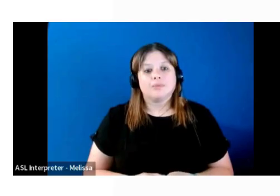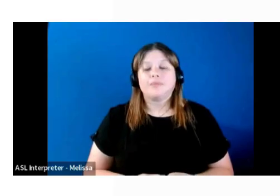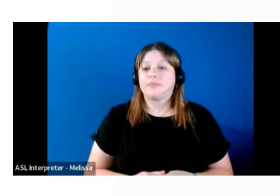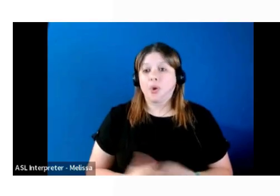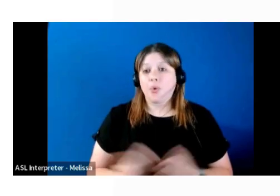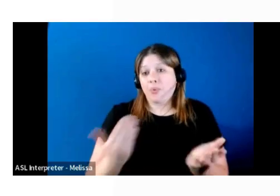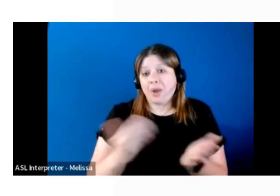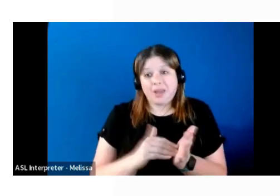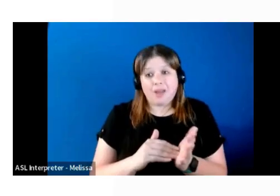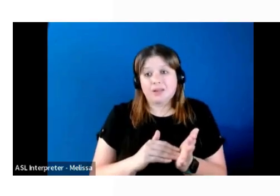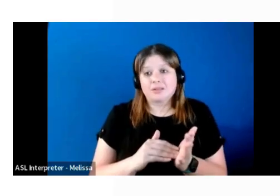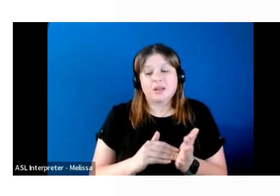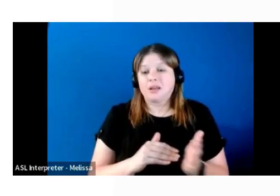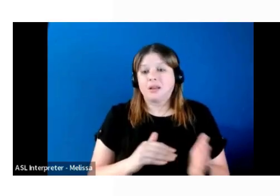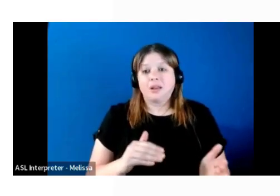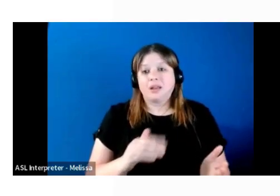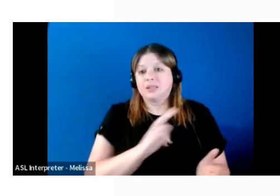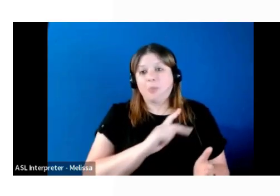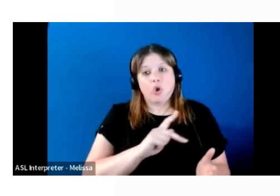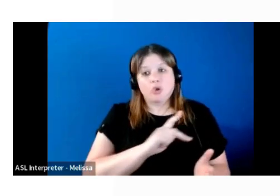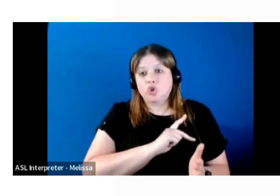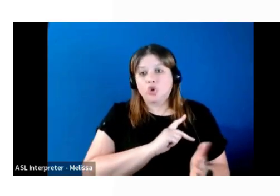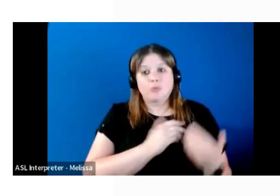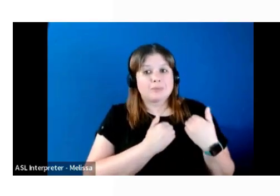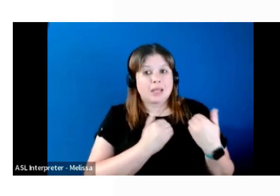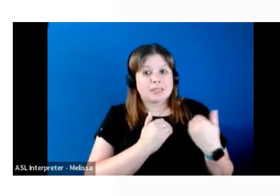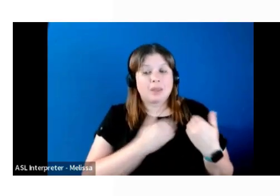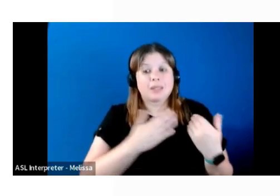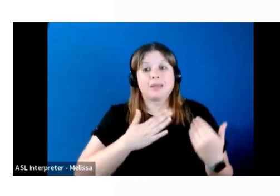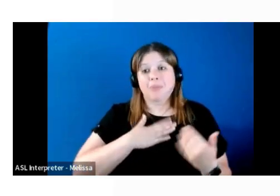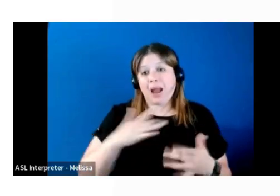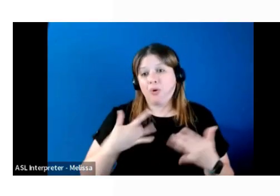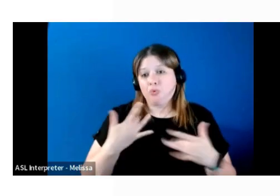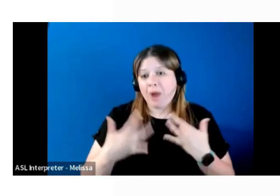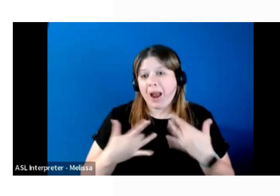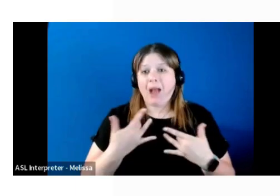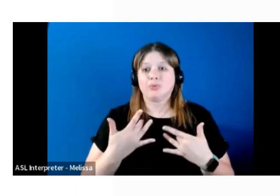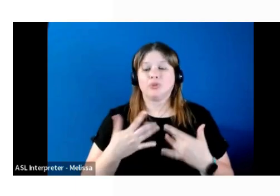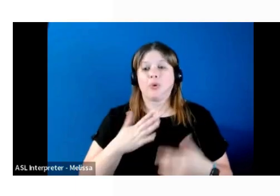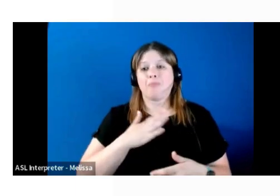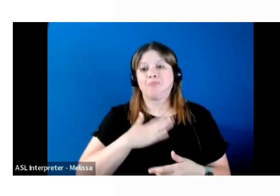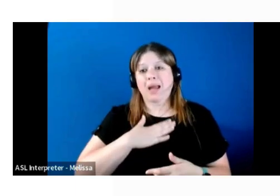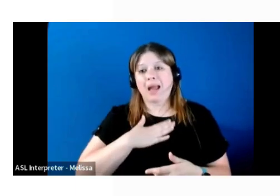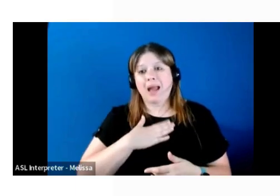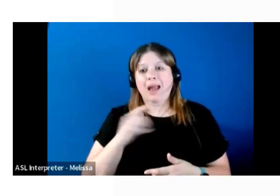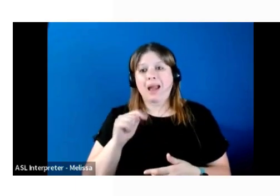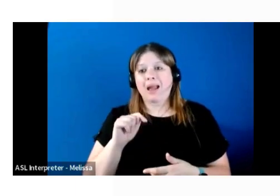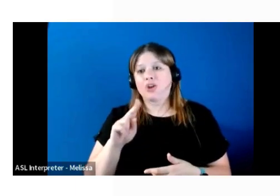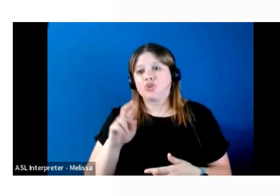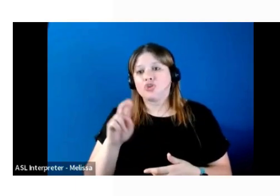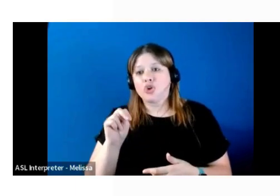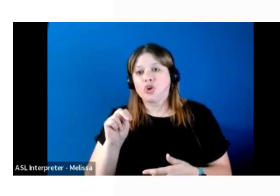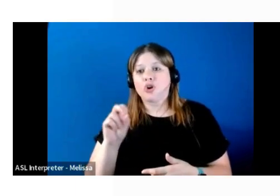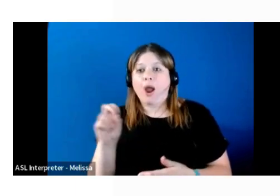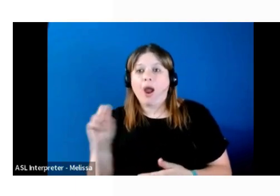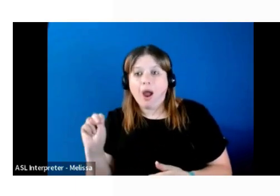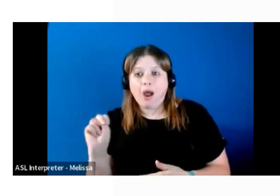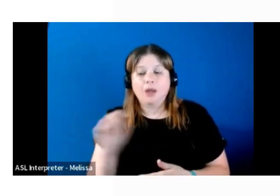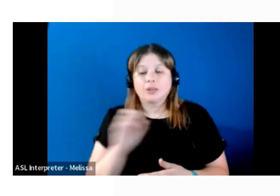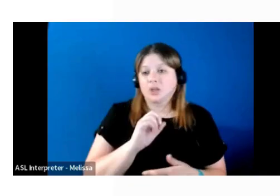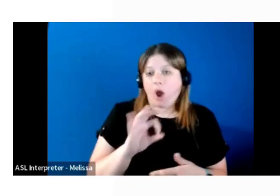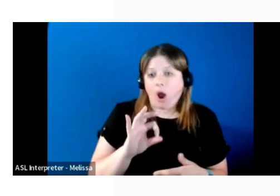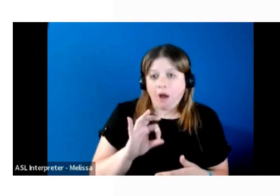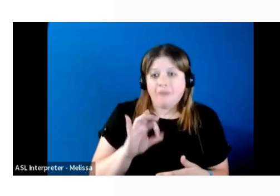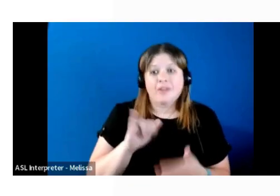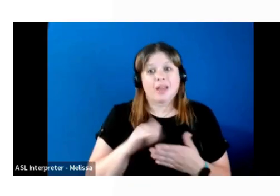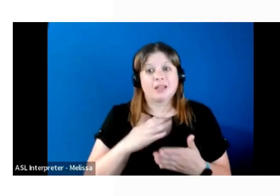Again, to personal responsibility, my arousal, my turn-ons, and my turn-offs are my responsibility to